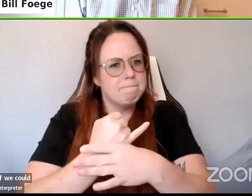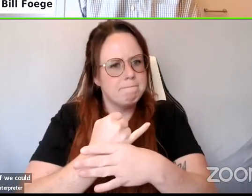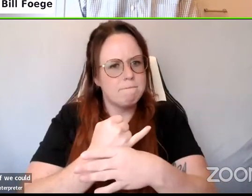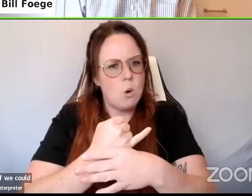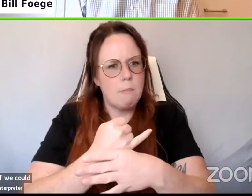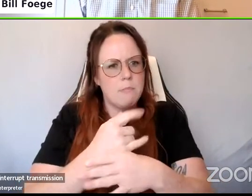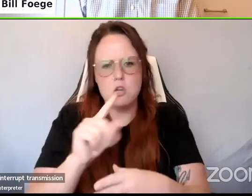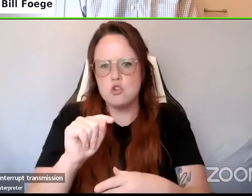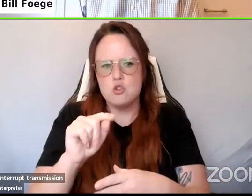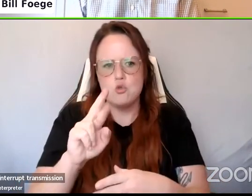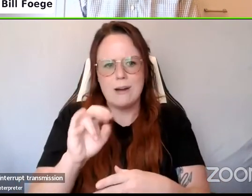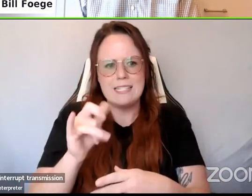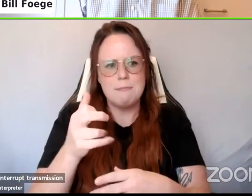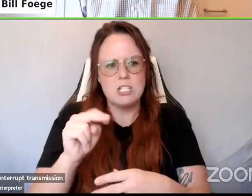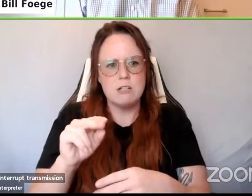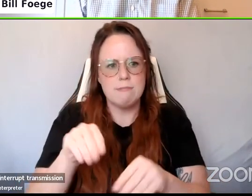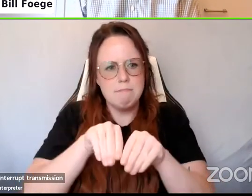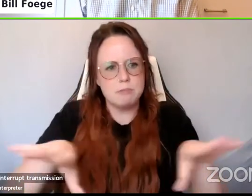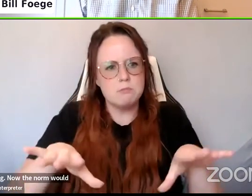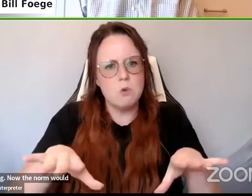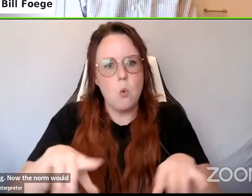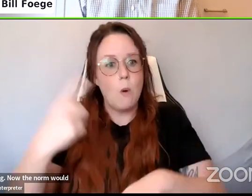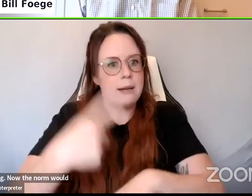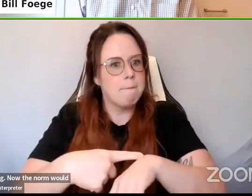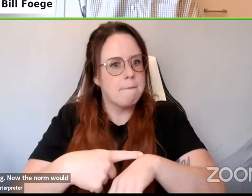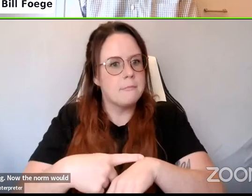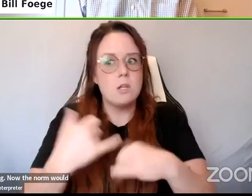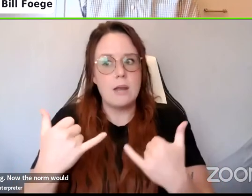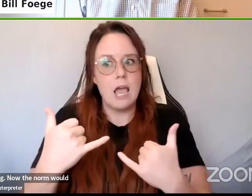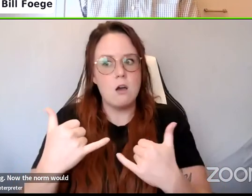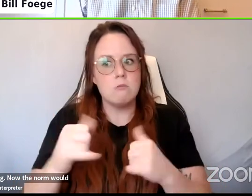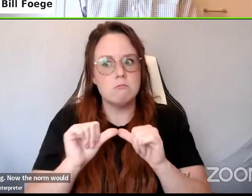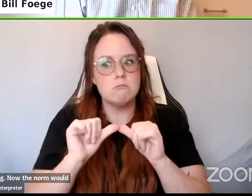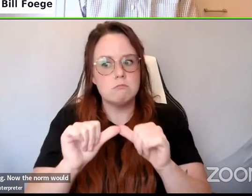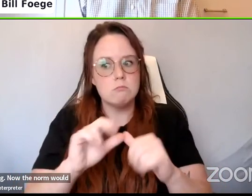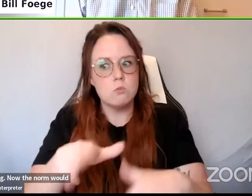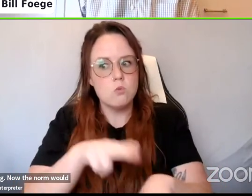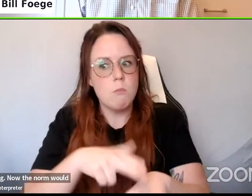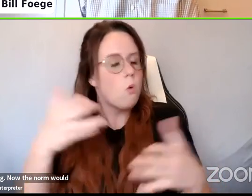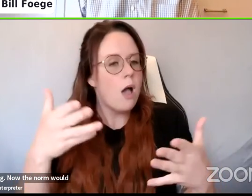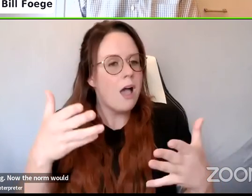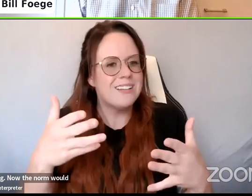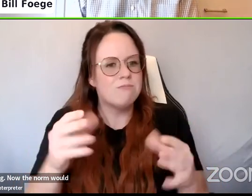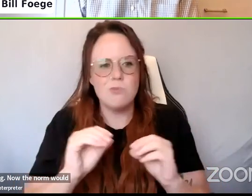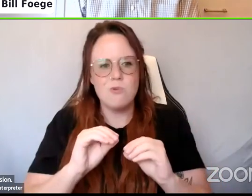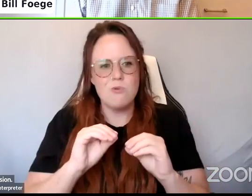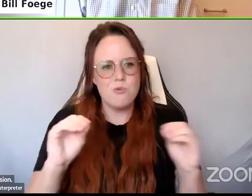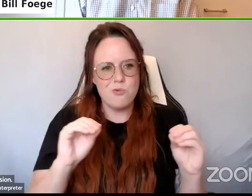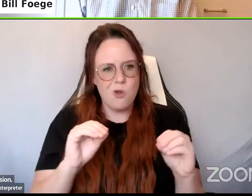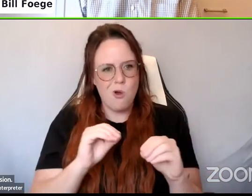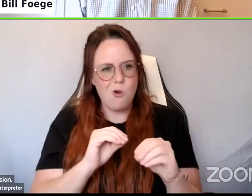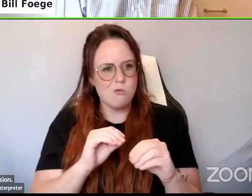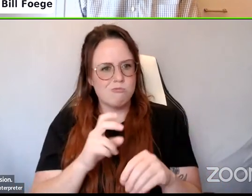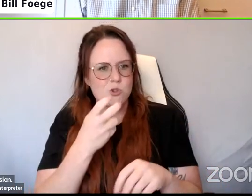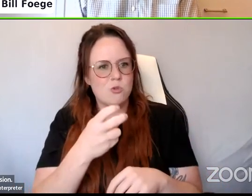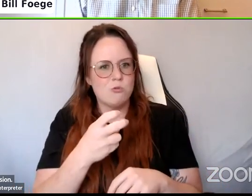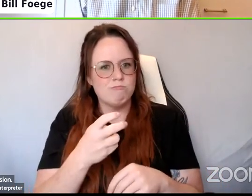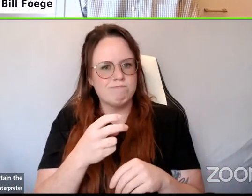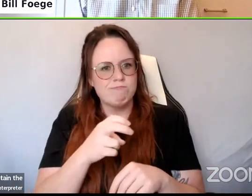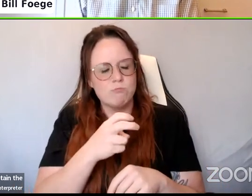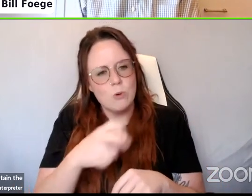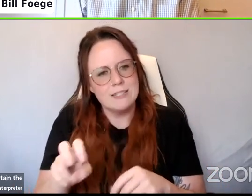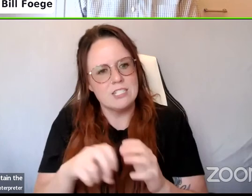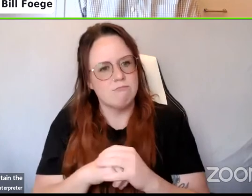changes everything now the norm would be no transmission and you could sustain the Appropriations and it worked